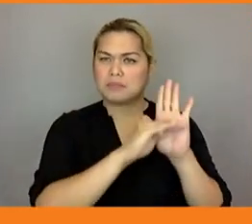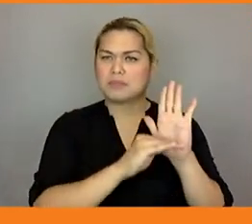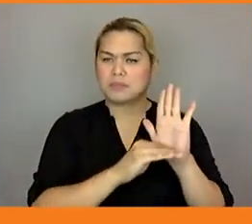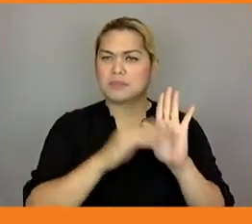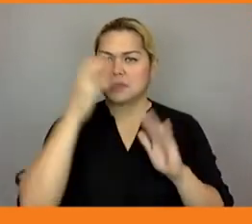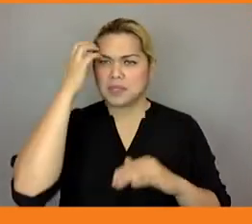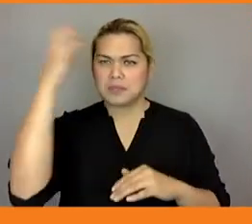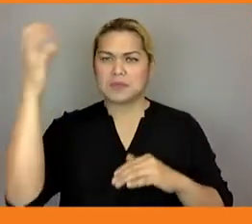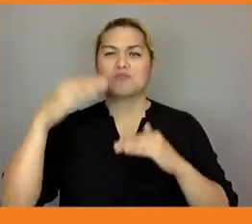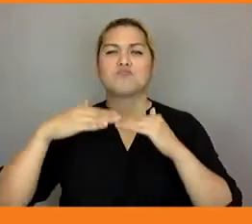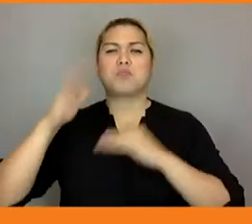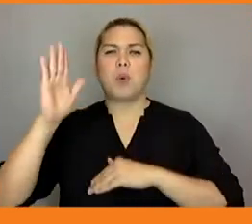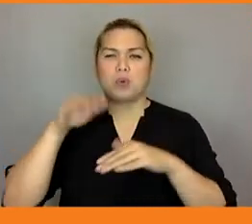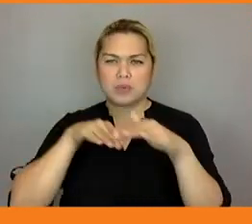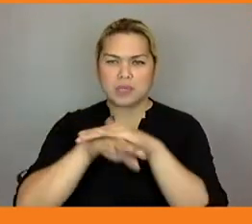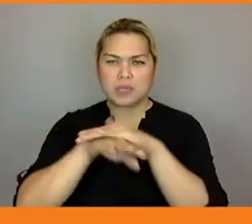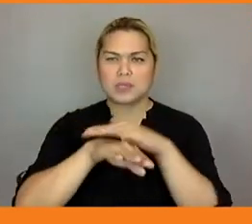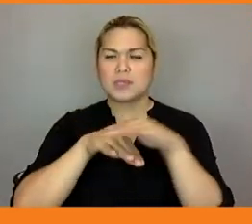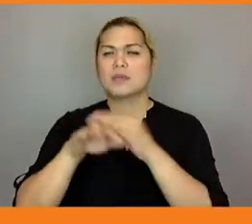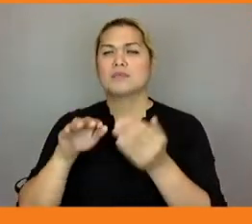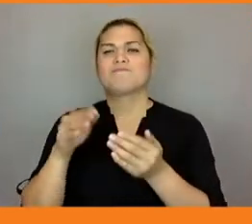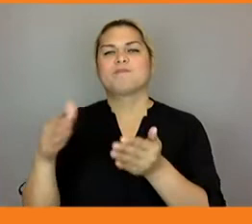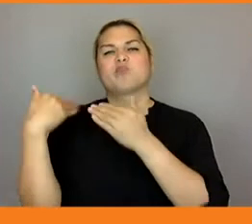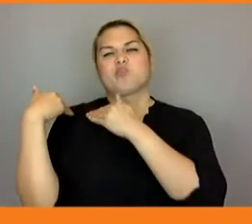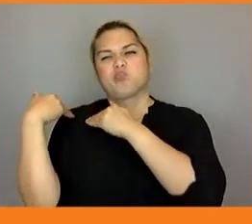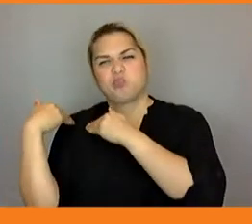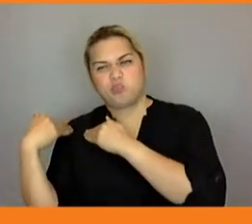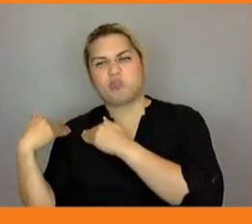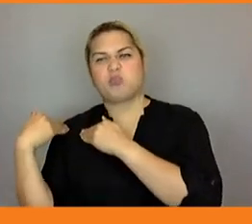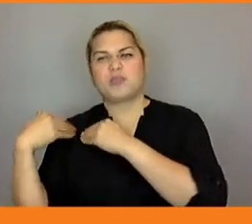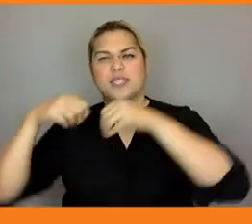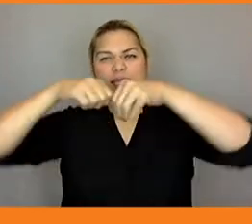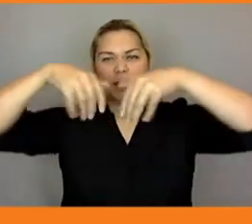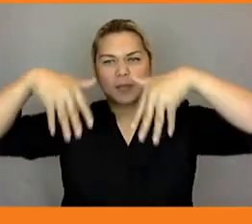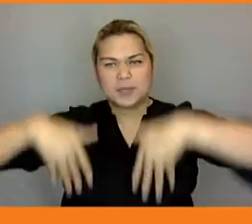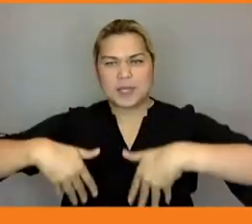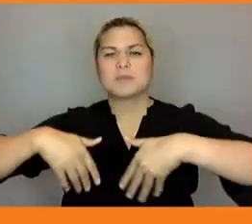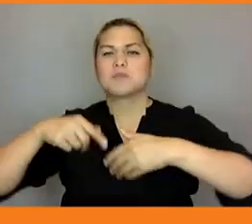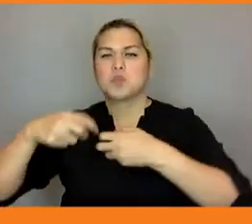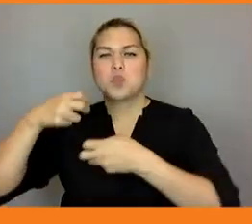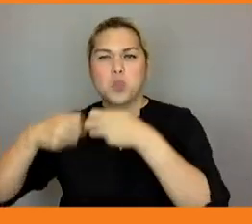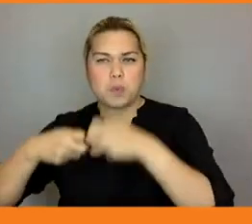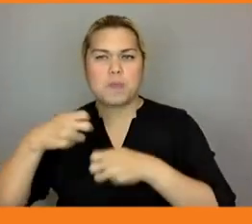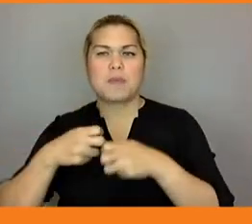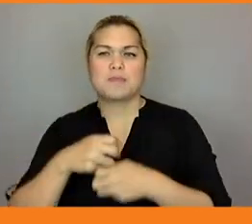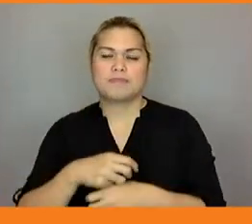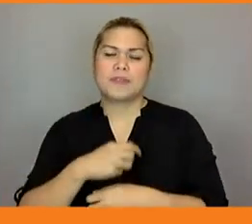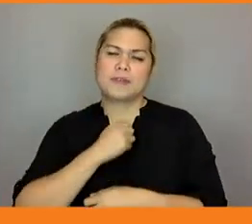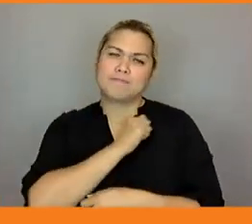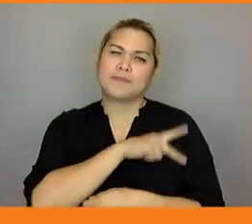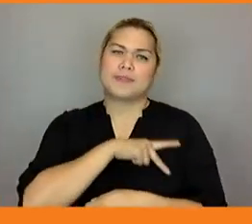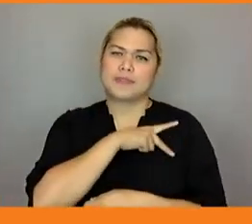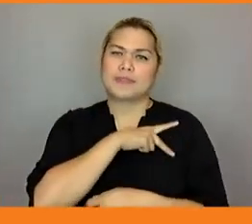accountability mechanism for timely problem solving. I really appreciate your response to that. The second point